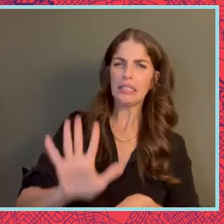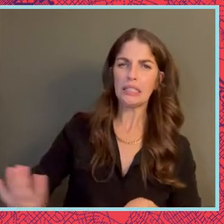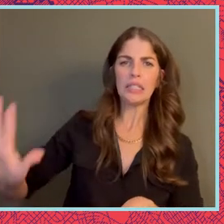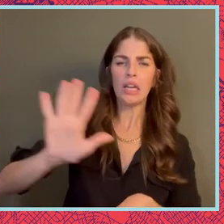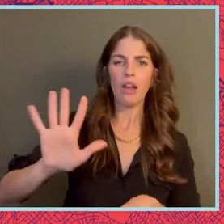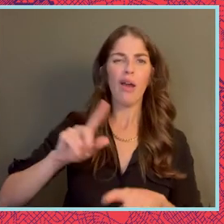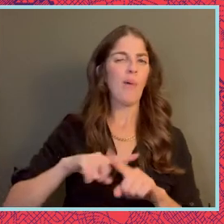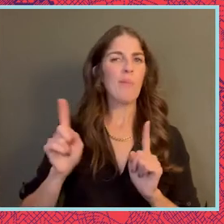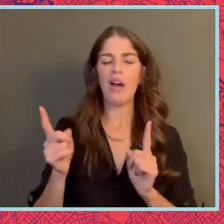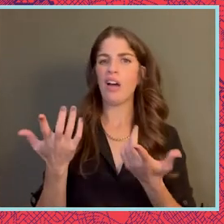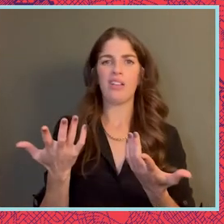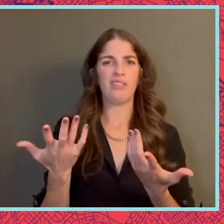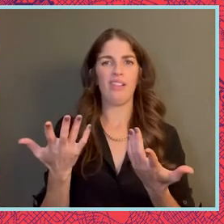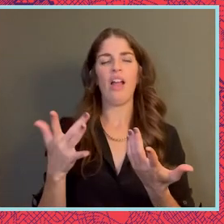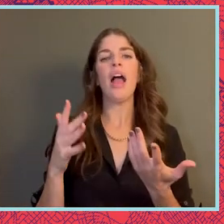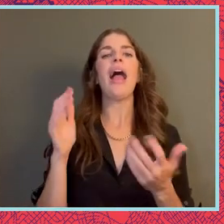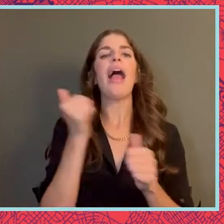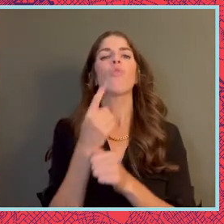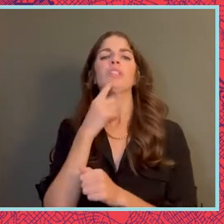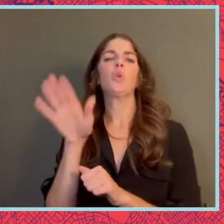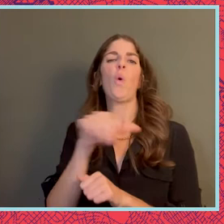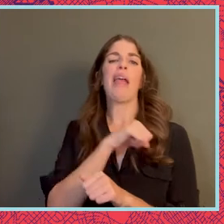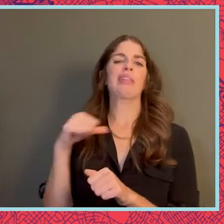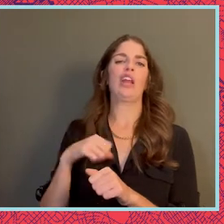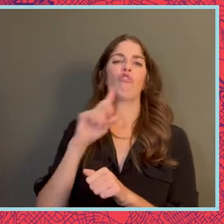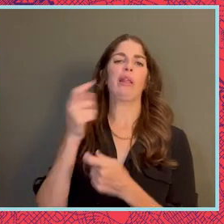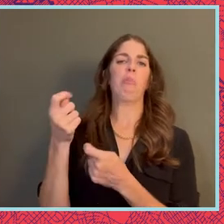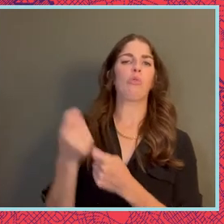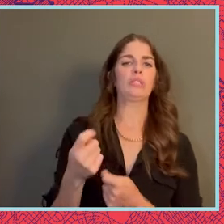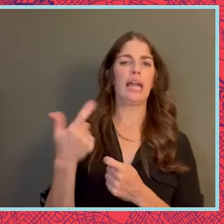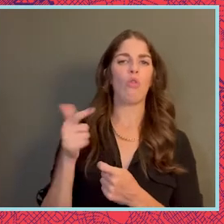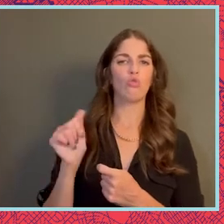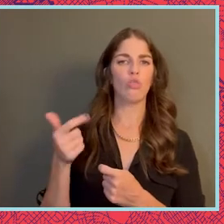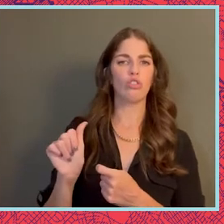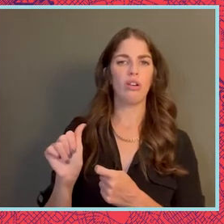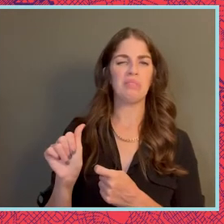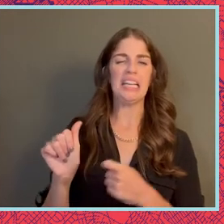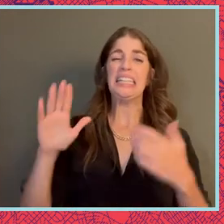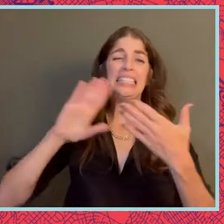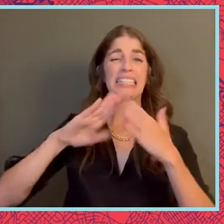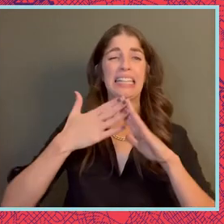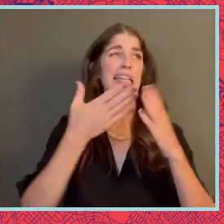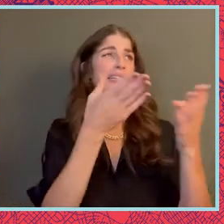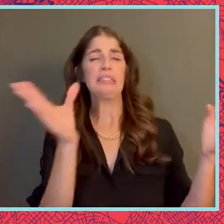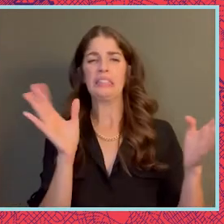drag on the rest of the state, when with the reverse and the sort of narrative, the cities are somehow a